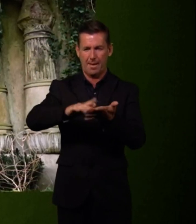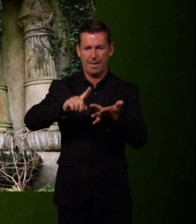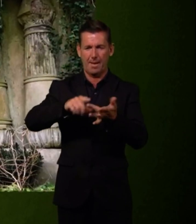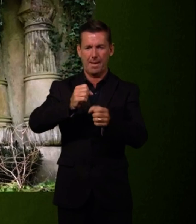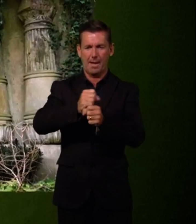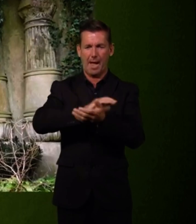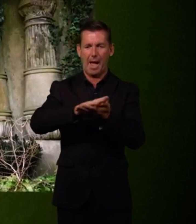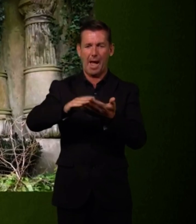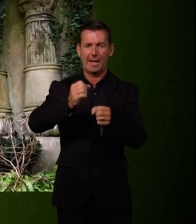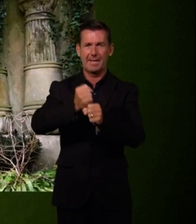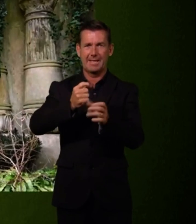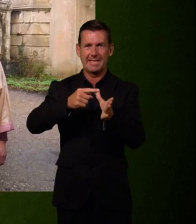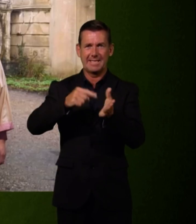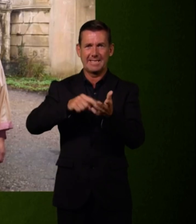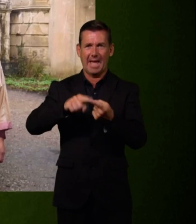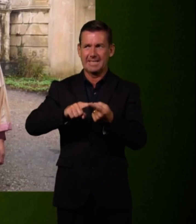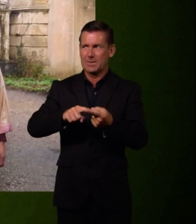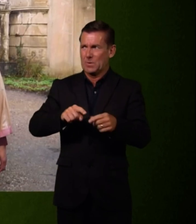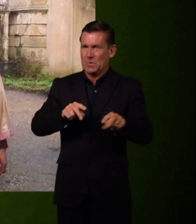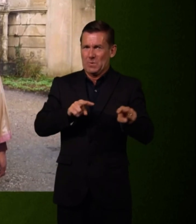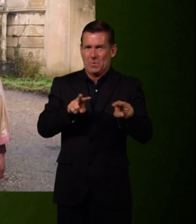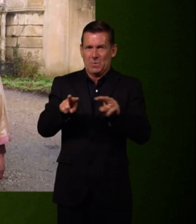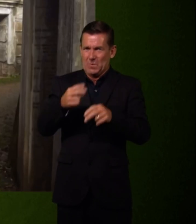It gives me Dracula.